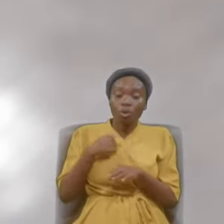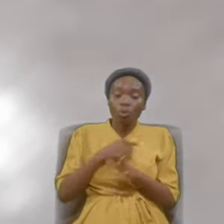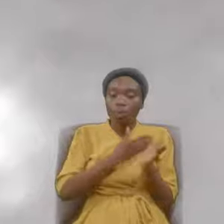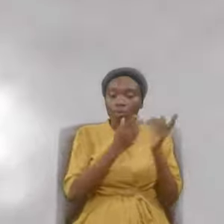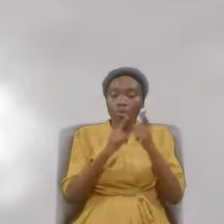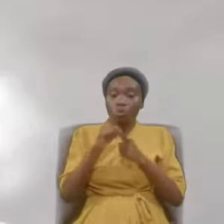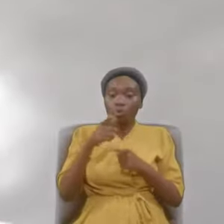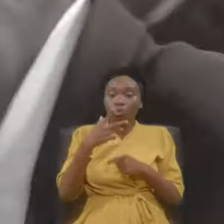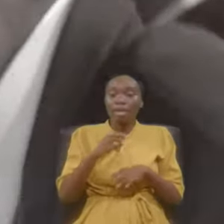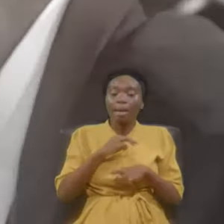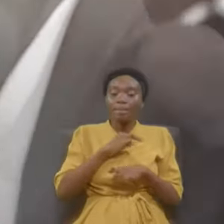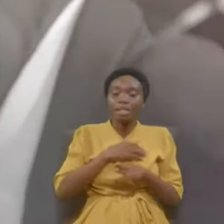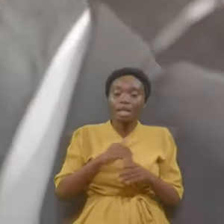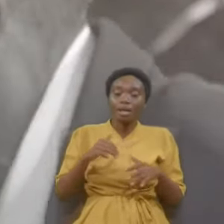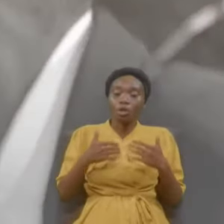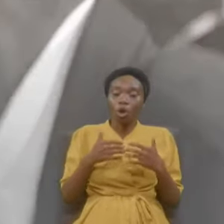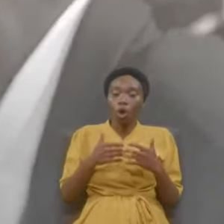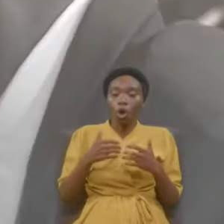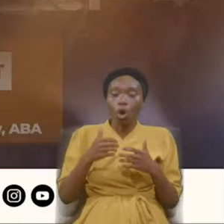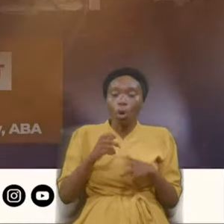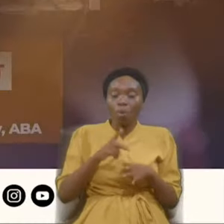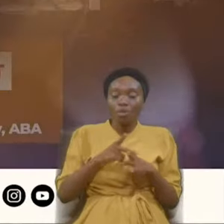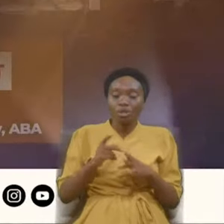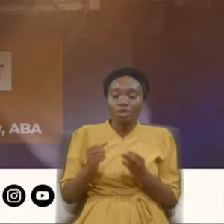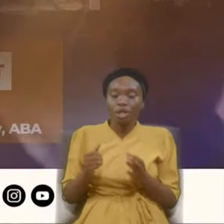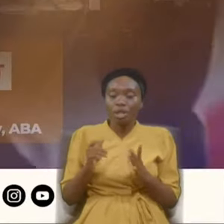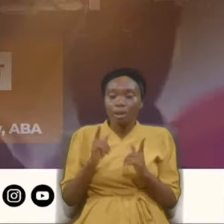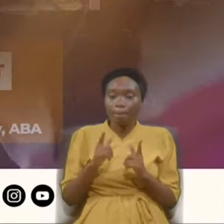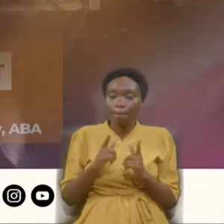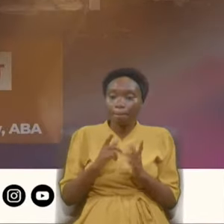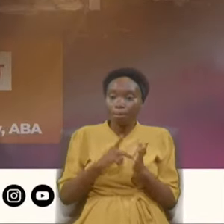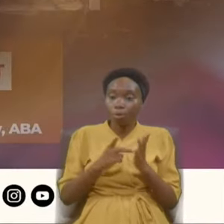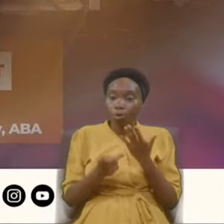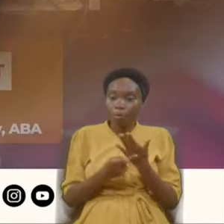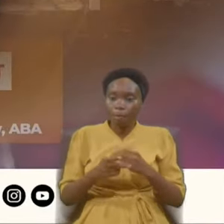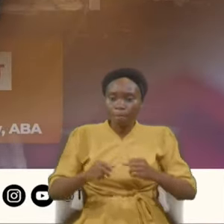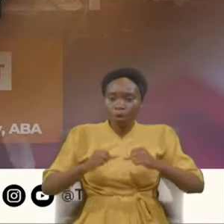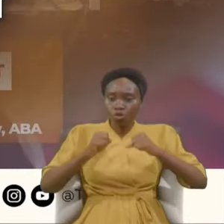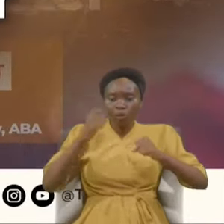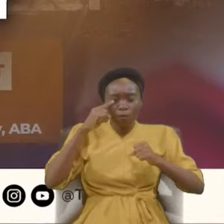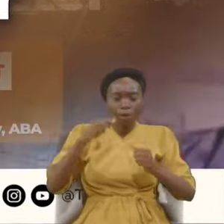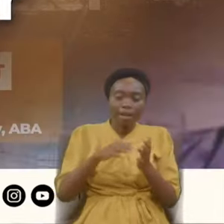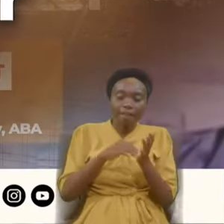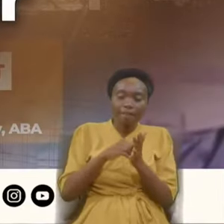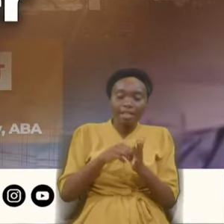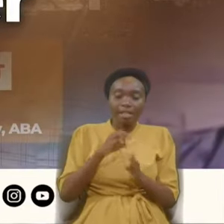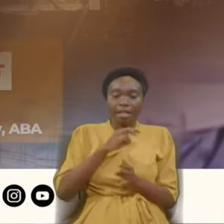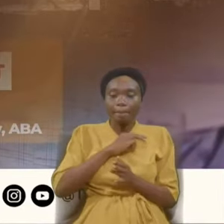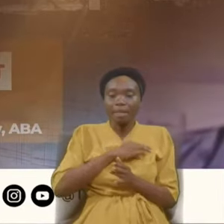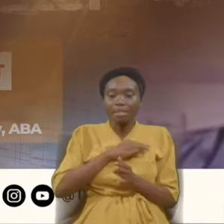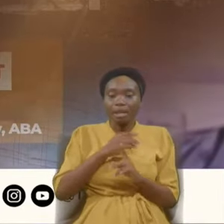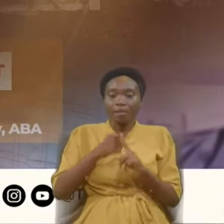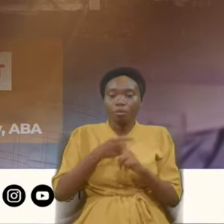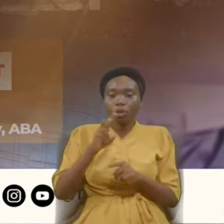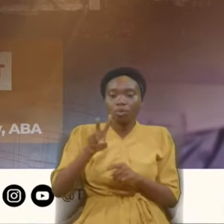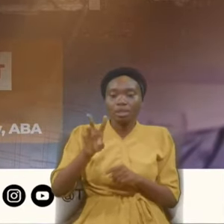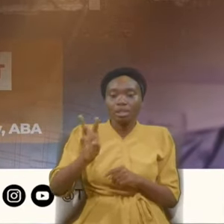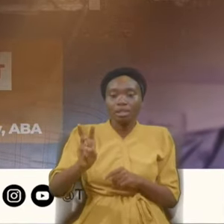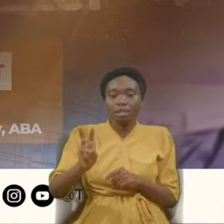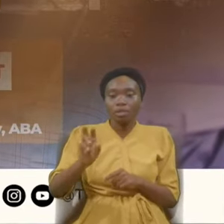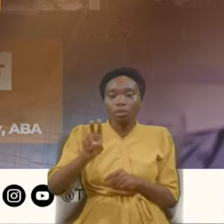the Ministers and Young Professionals Conference titled Strength for a Fainting Minister from the